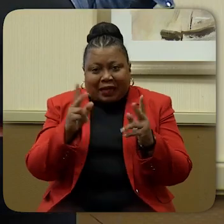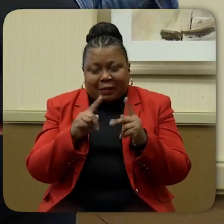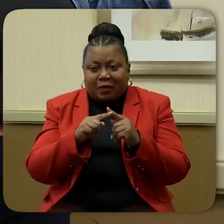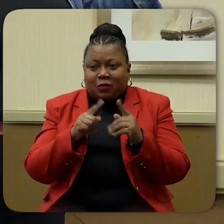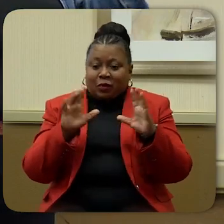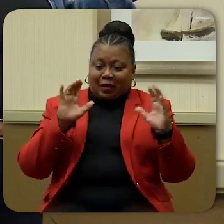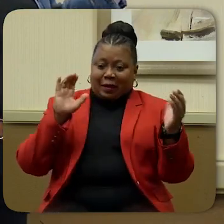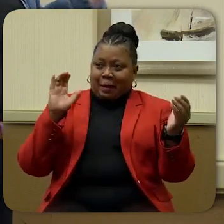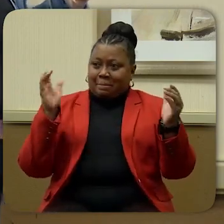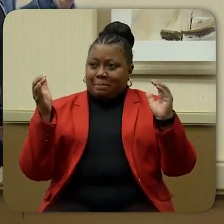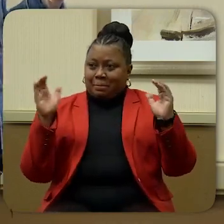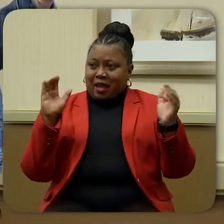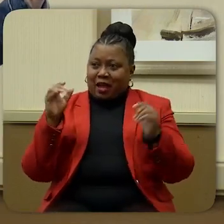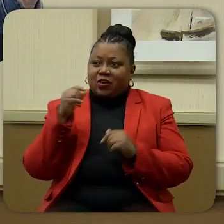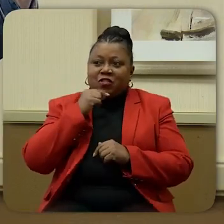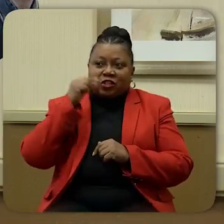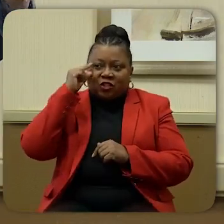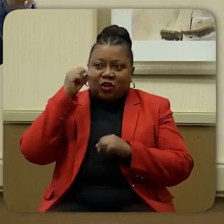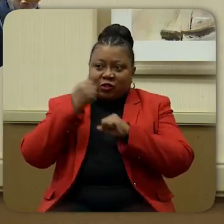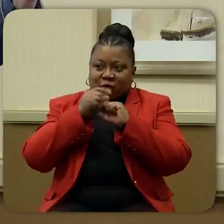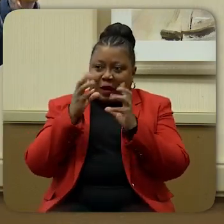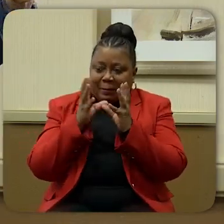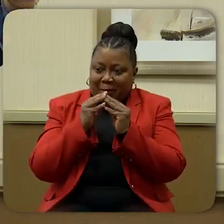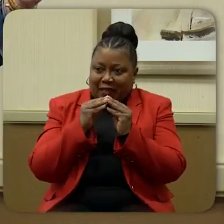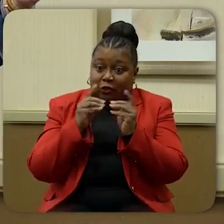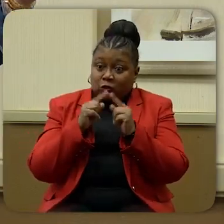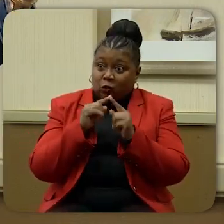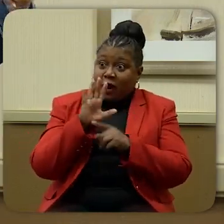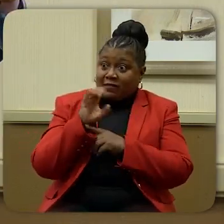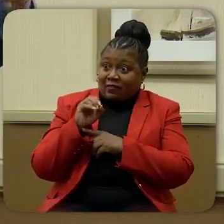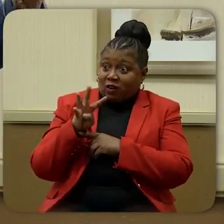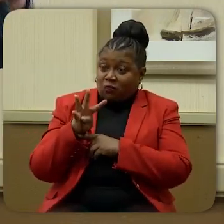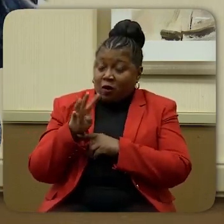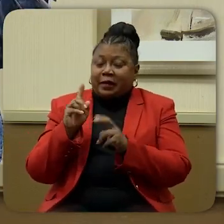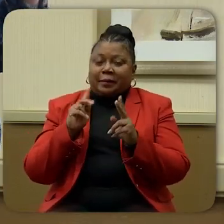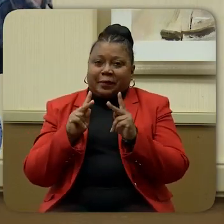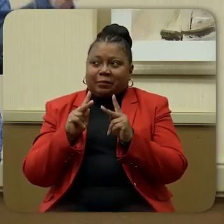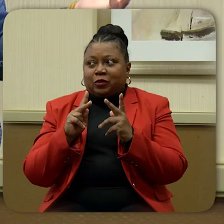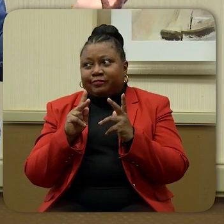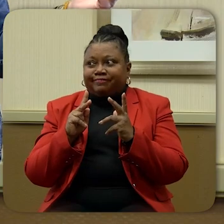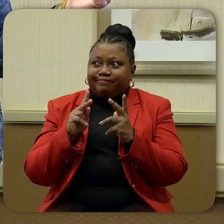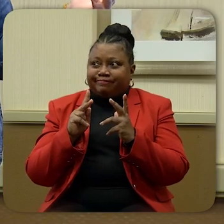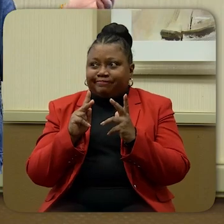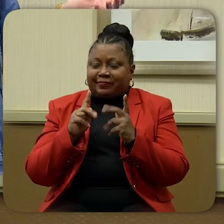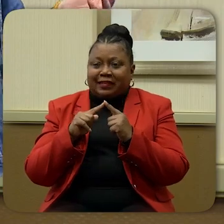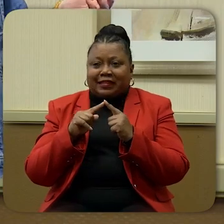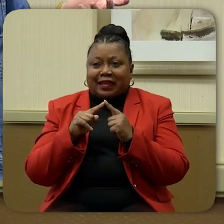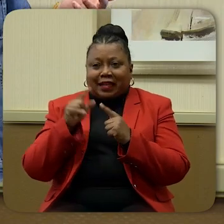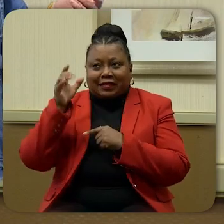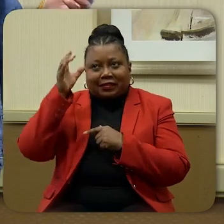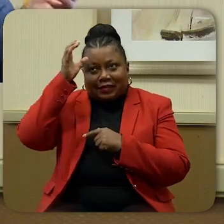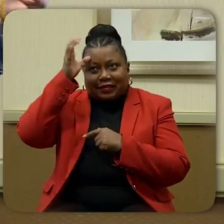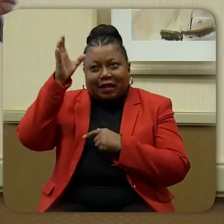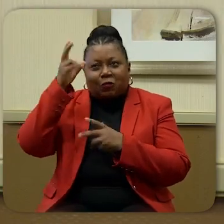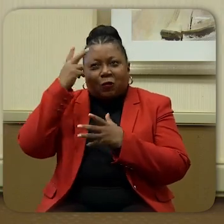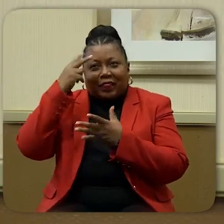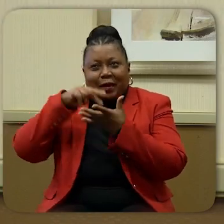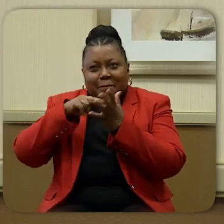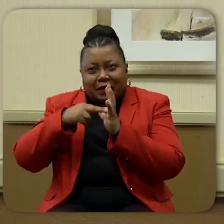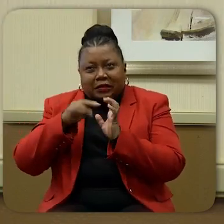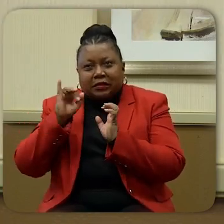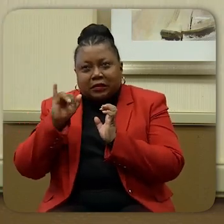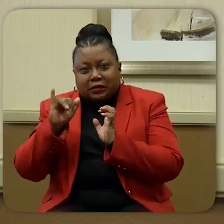people compare the gender support meeting to a 504 because people can conceptualize what that is.